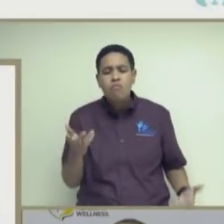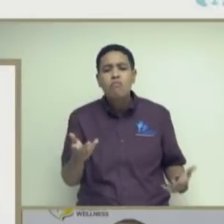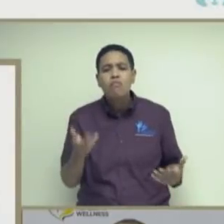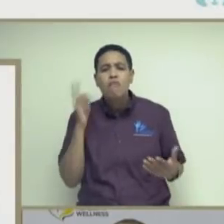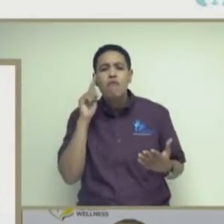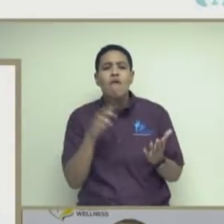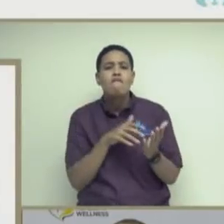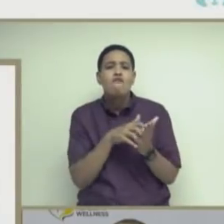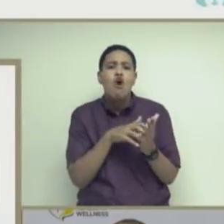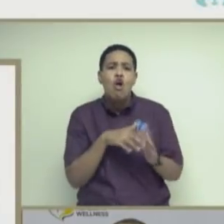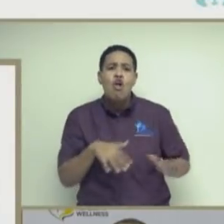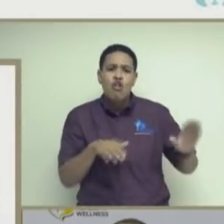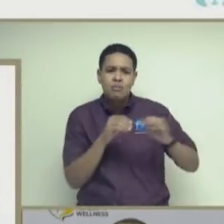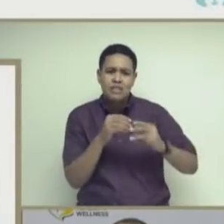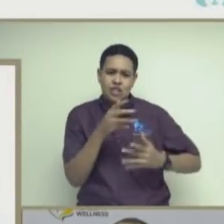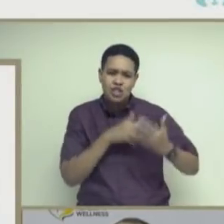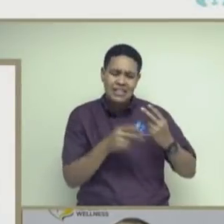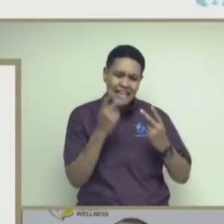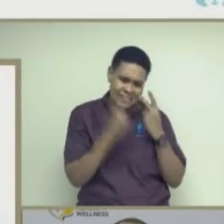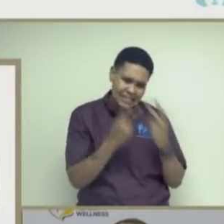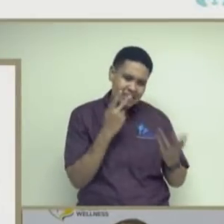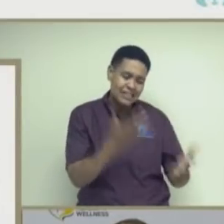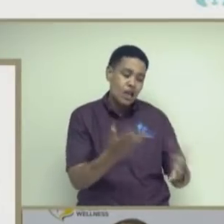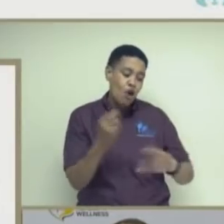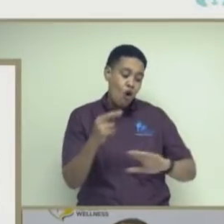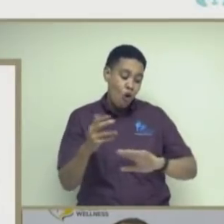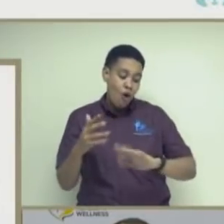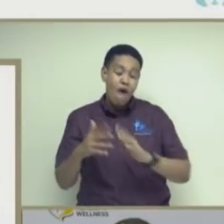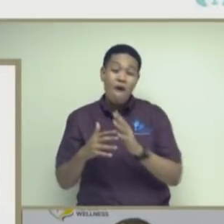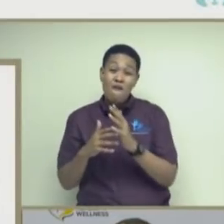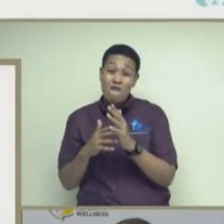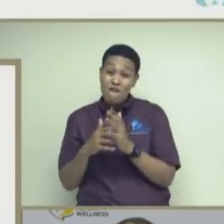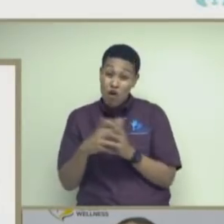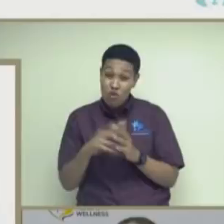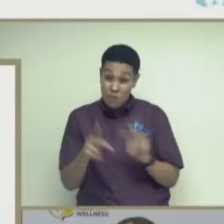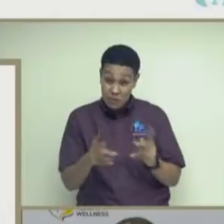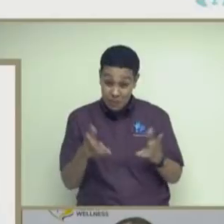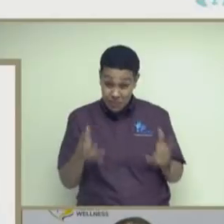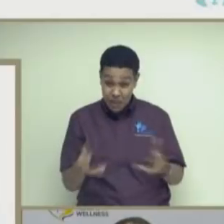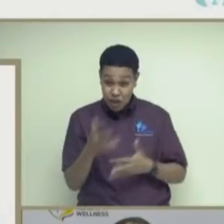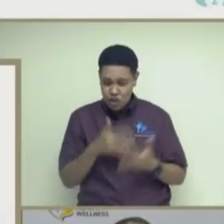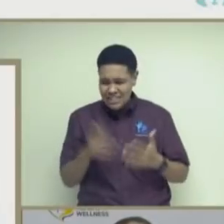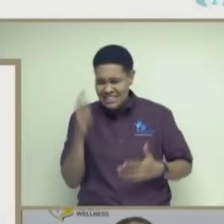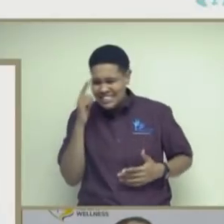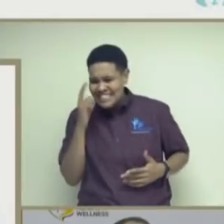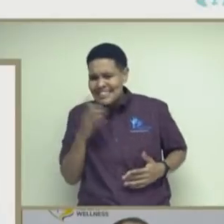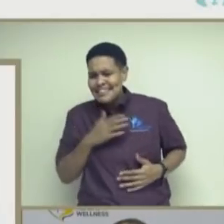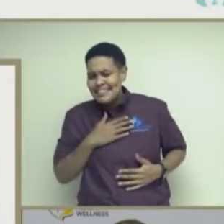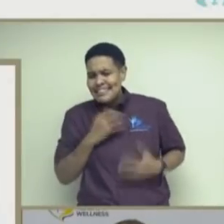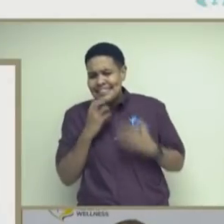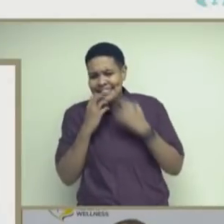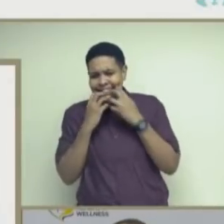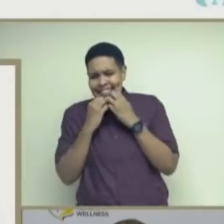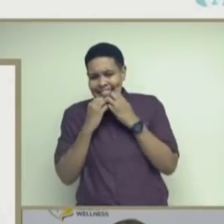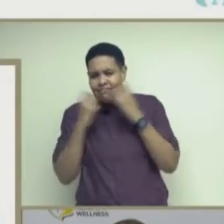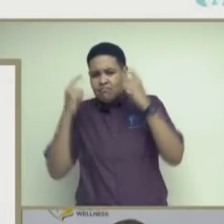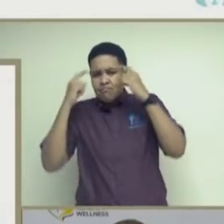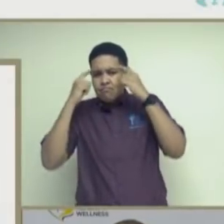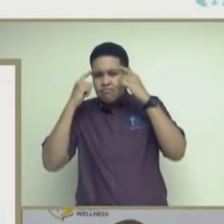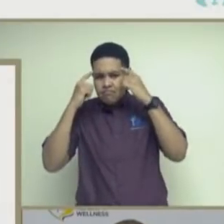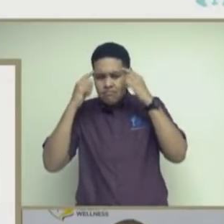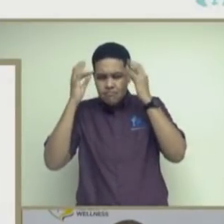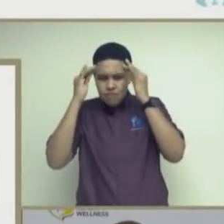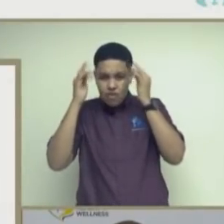the vulnerabilities in the society, or the vulnerable persons in the society, and why we have to remain concerned and